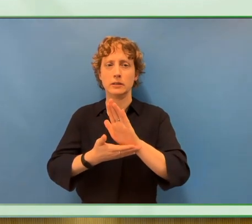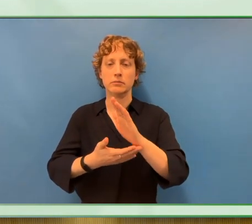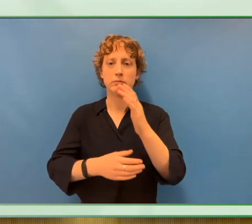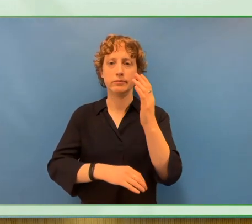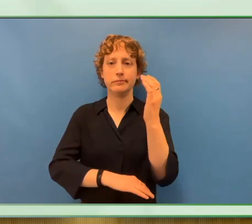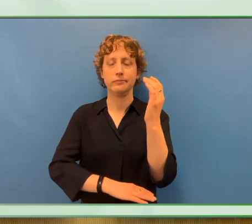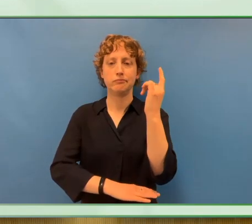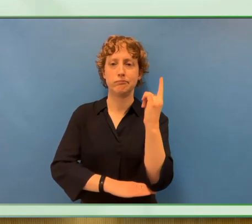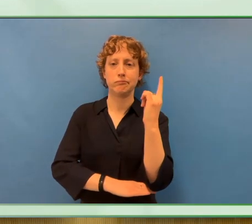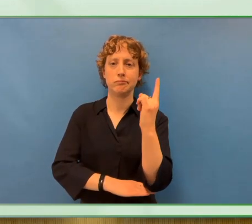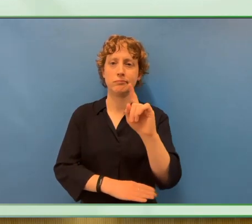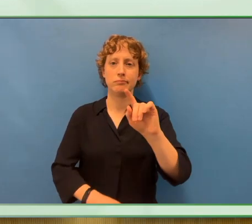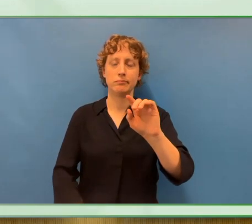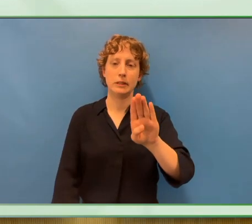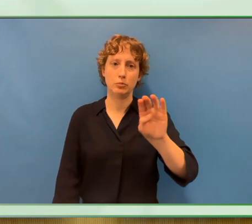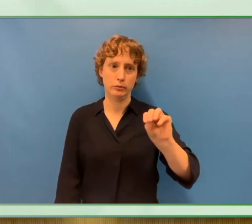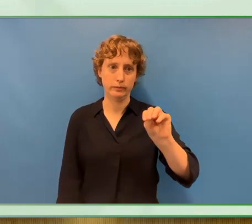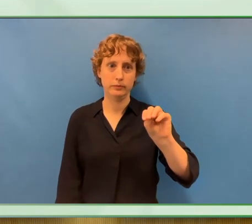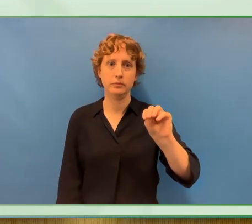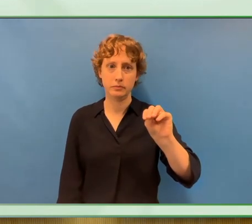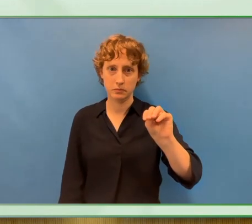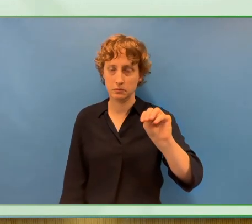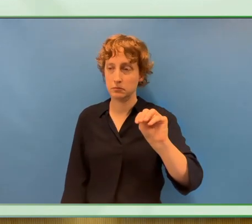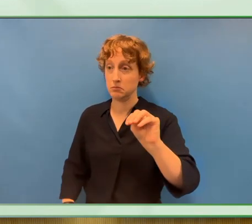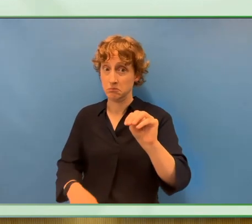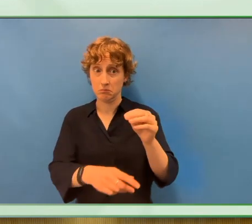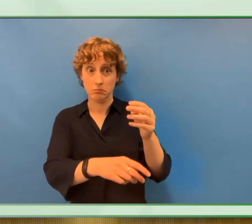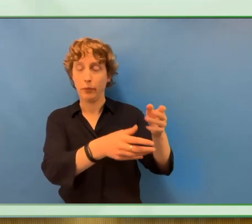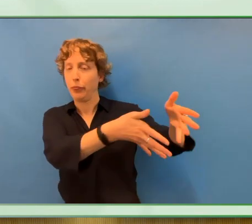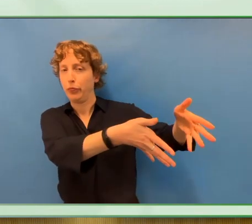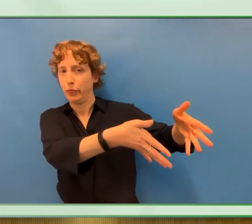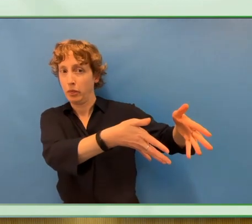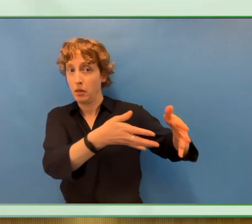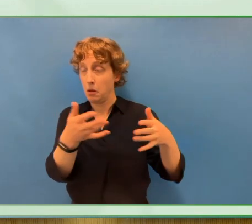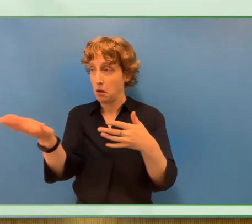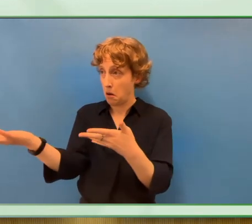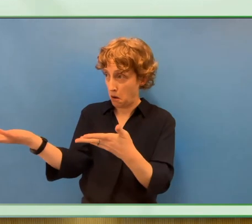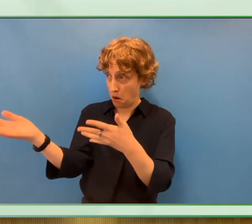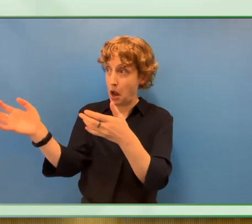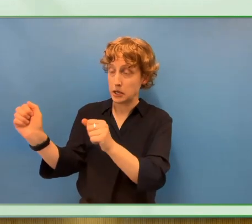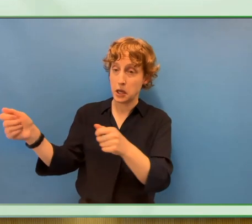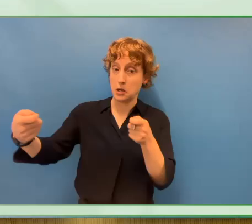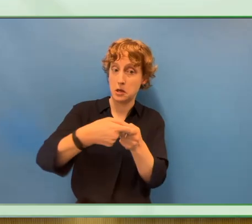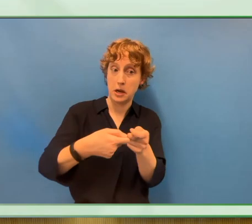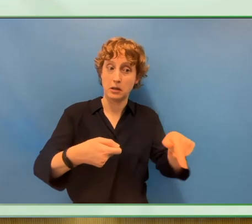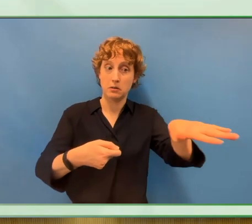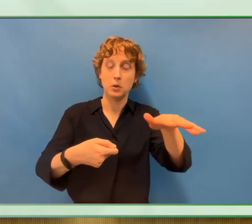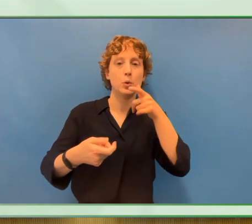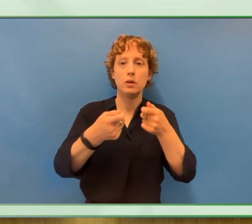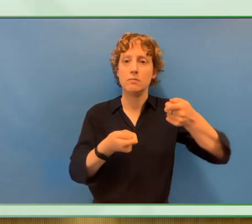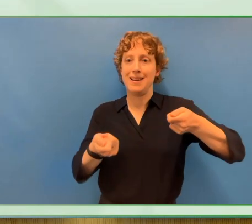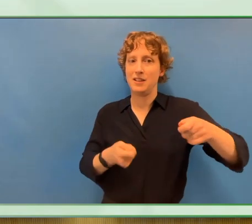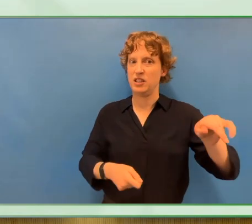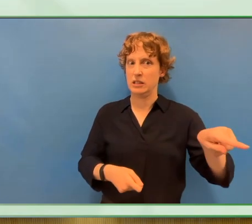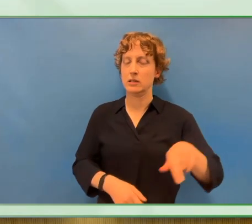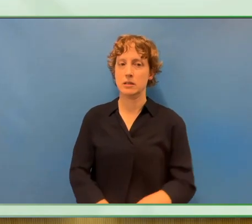So there is an opportunity there, and I'm more than happy to put you in touch with the people that manages that. So, thank you. And I'm just